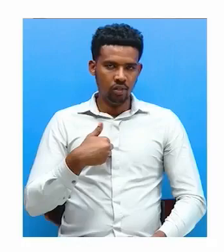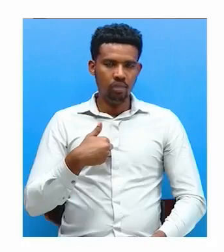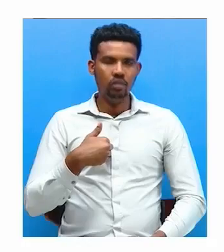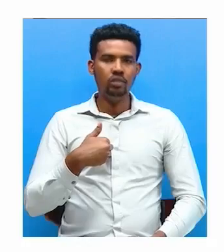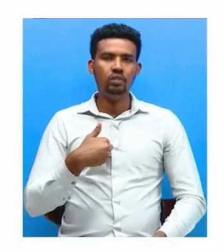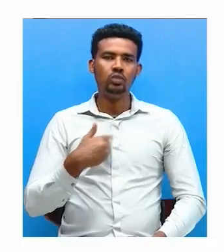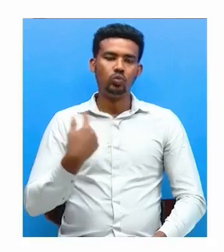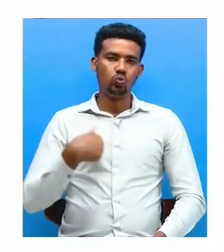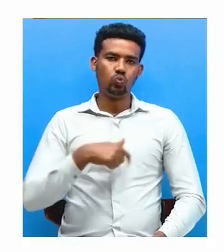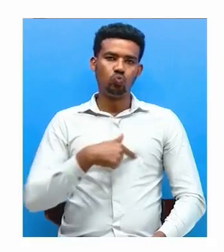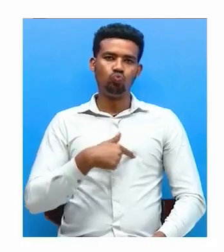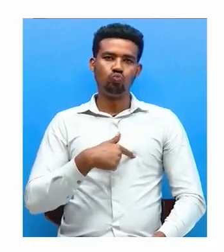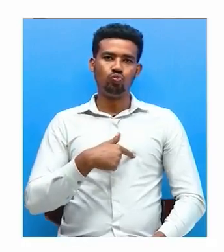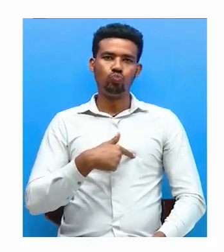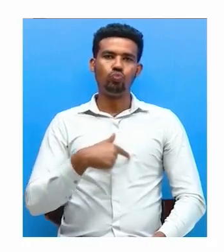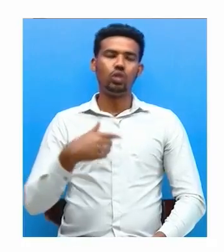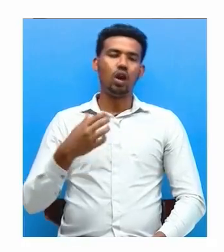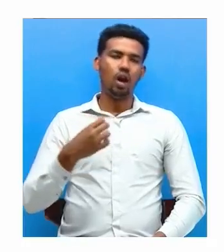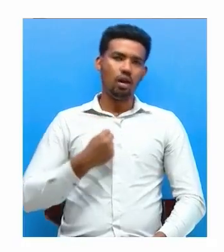we have,